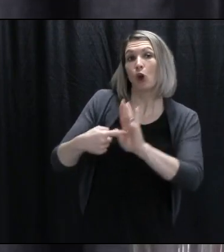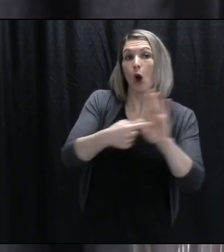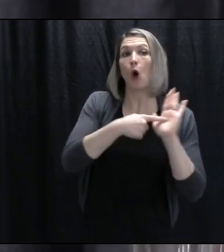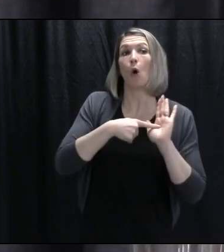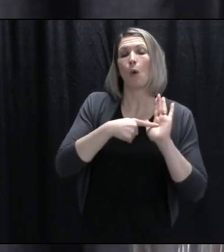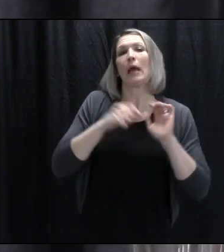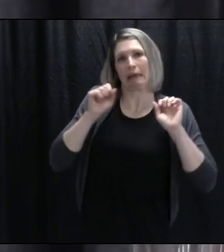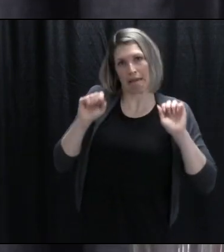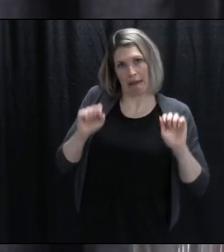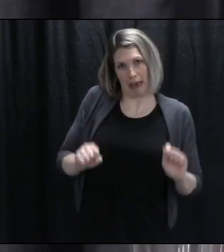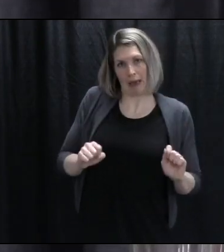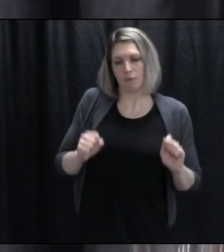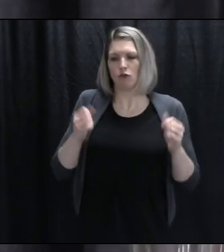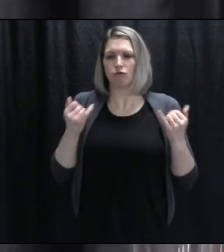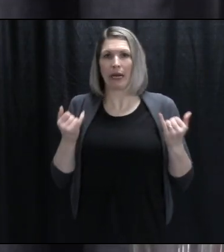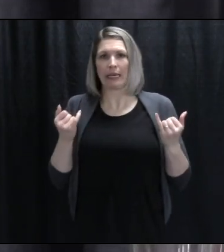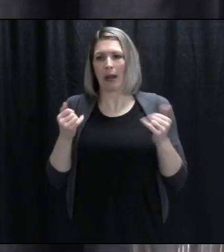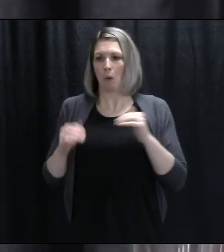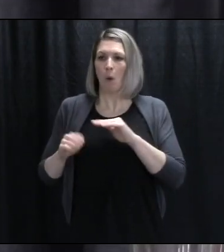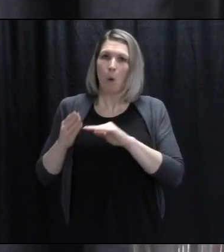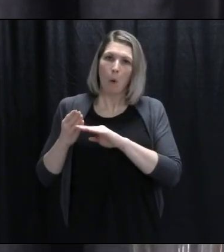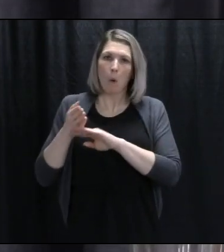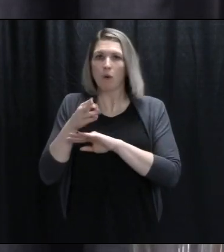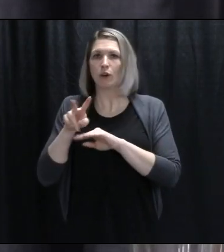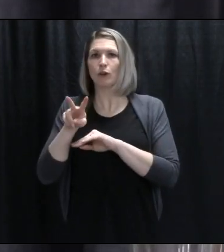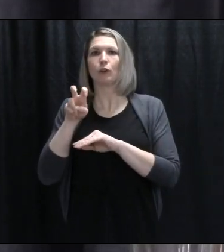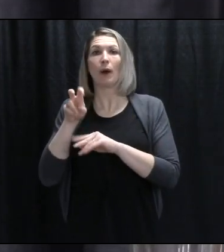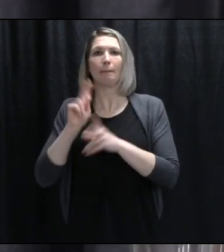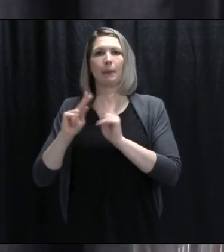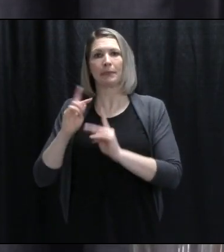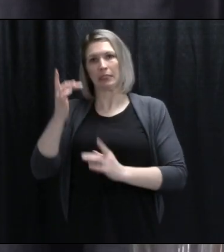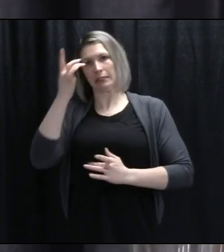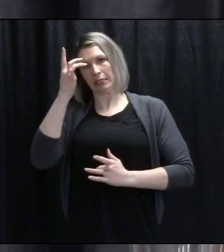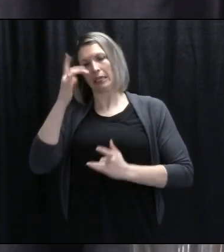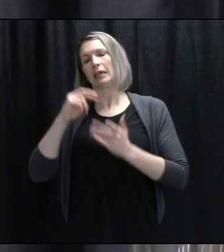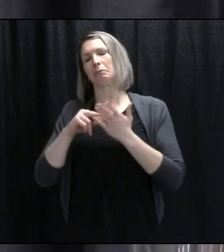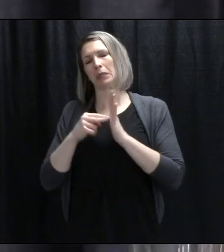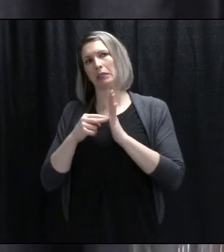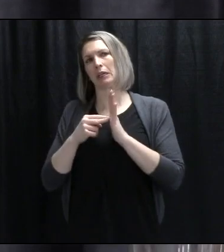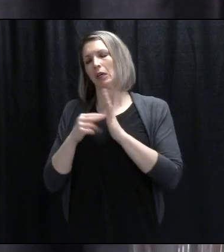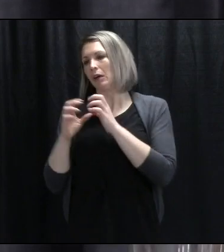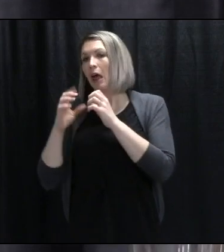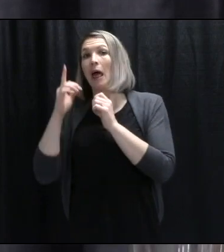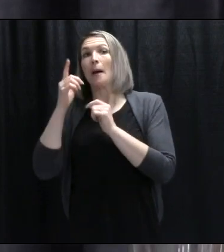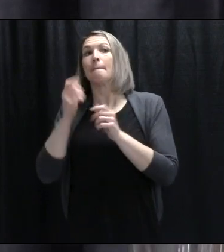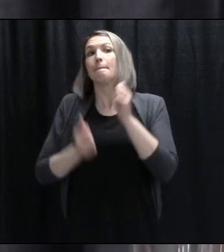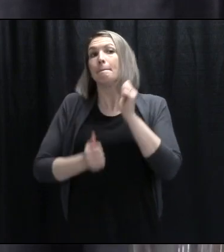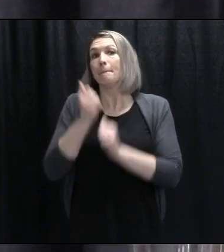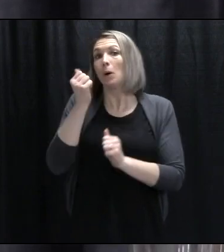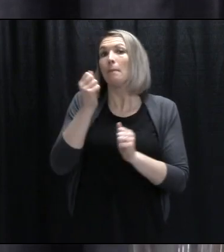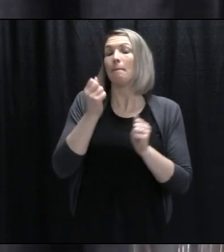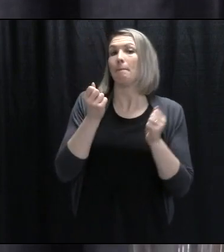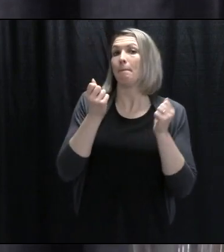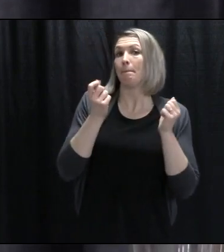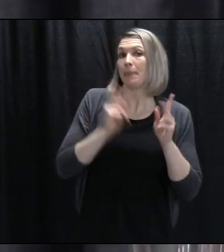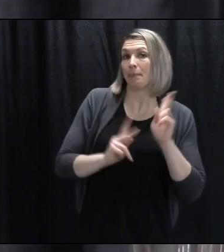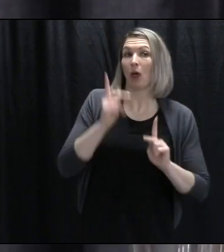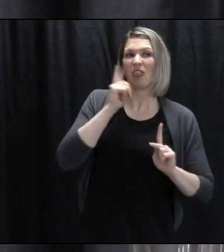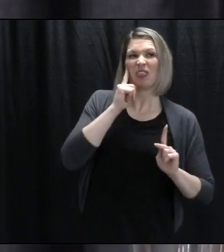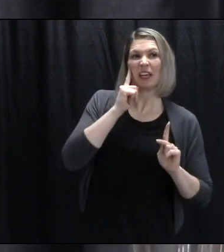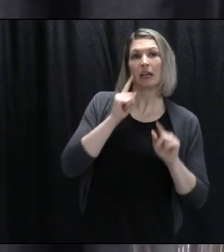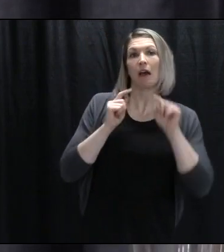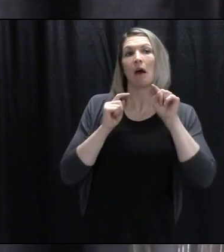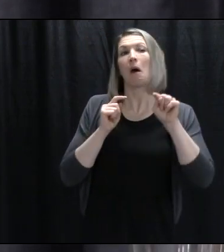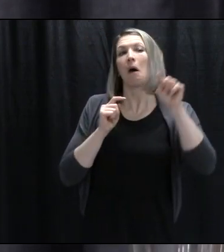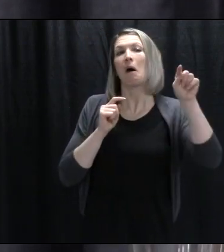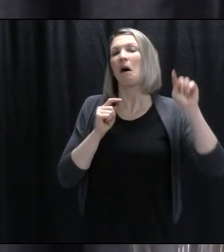identify community clusters without the risk of identifying particular individuals. The exception to that has been in those